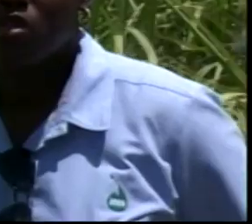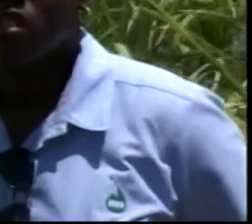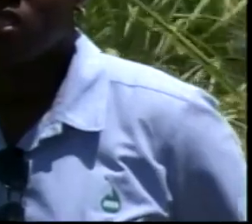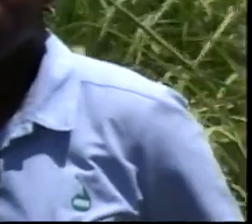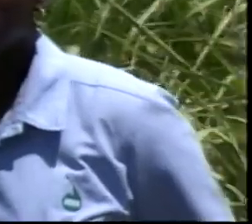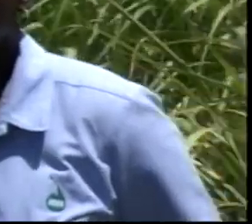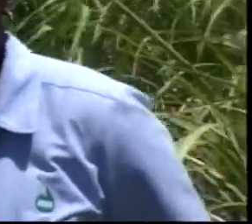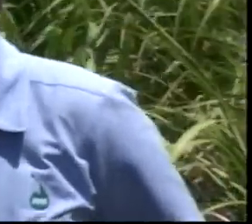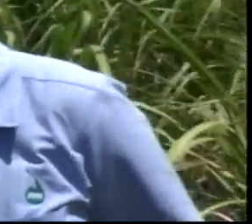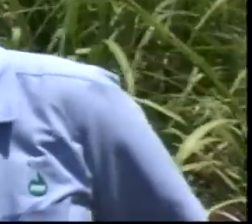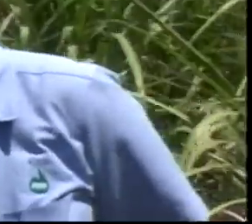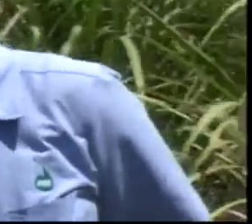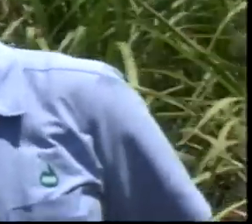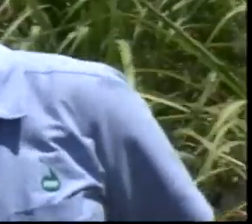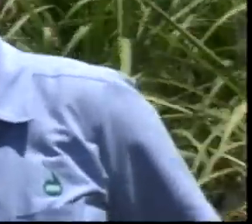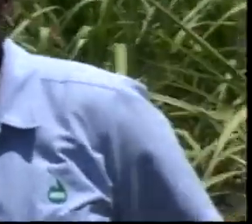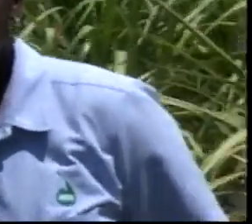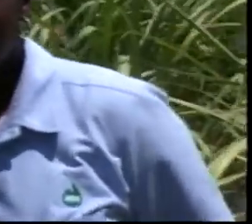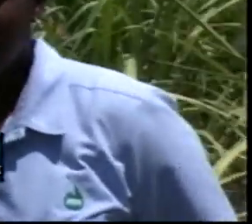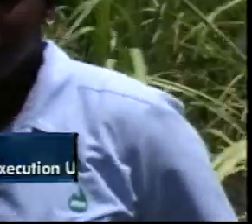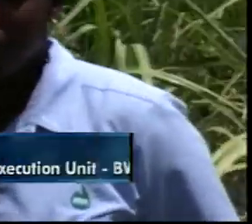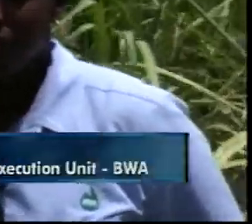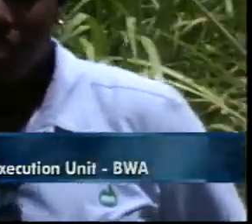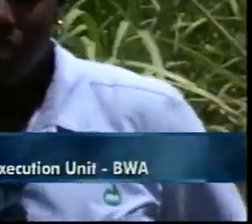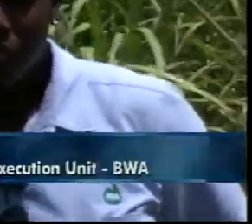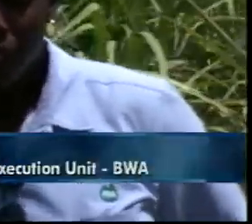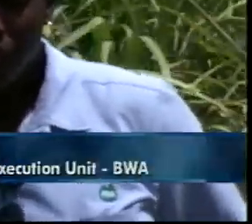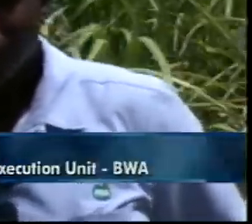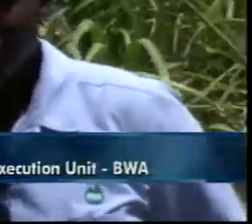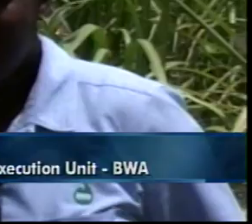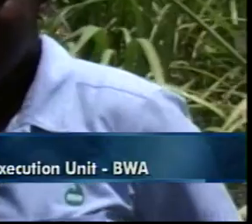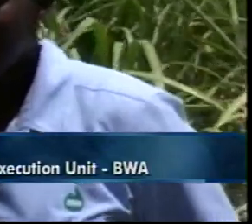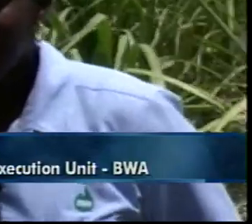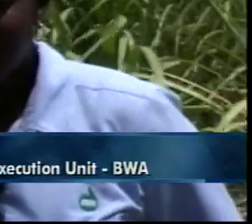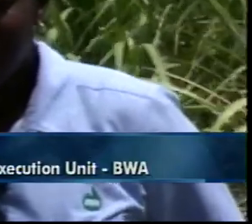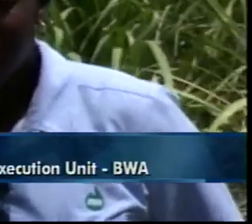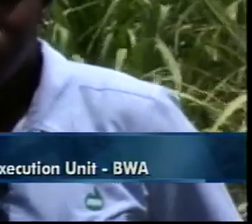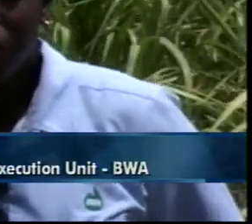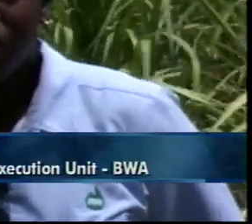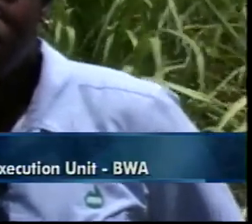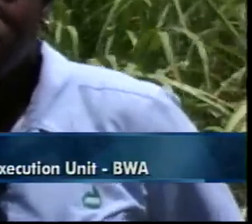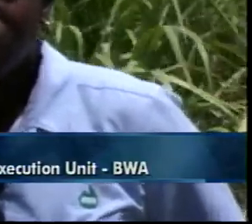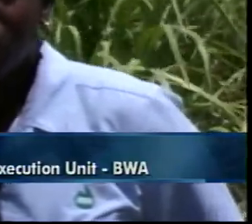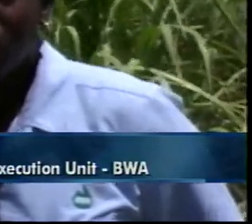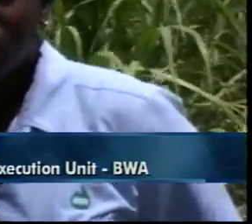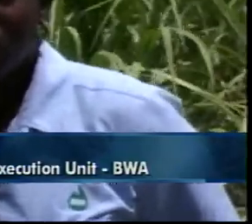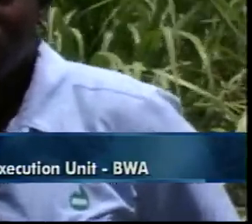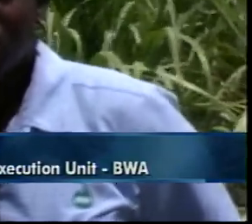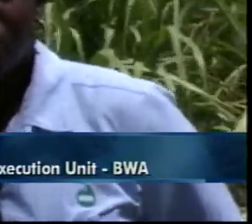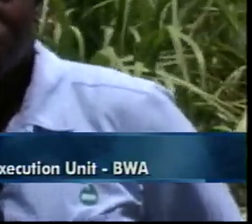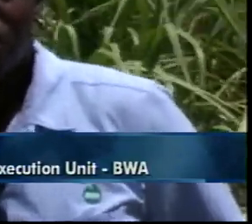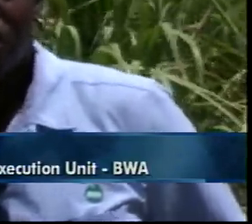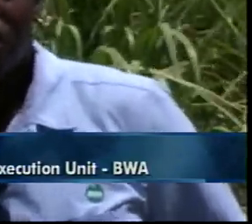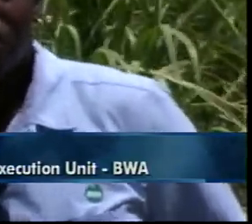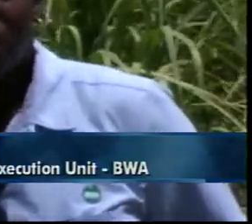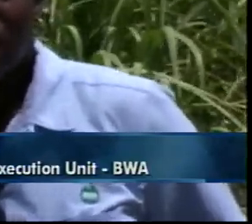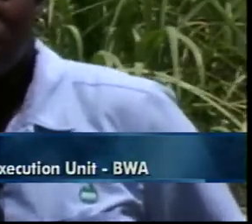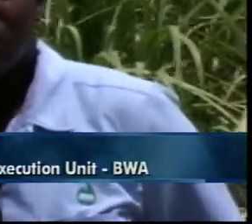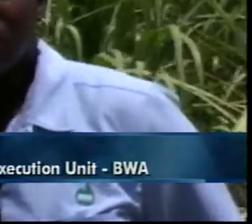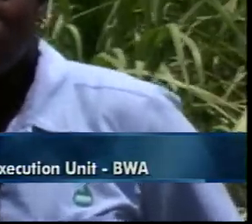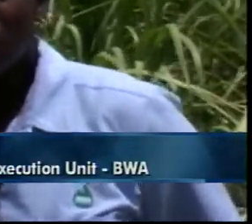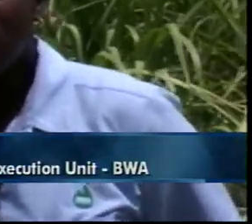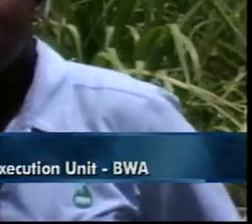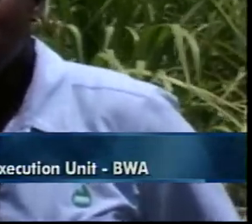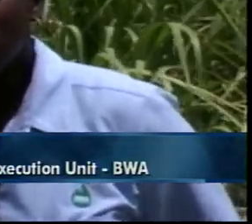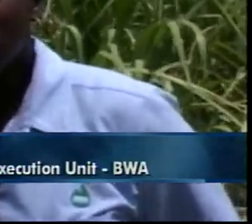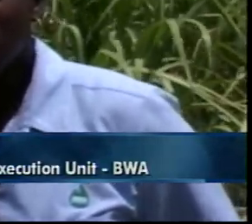We used the assistance of a consulting firm out of Atlanta, CH2M Hill, to assist us with